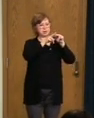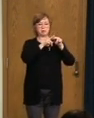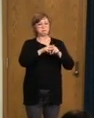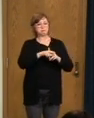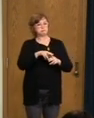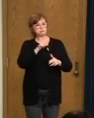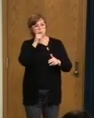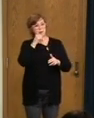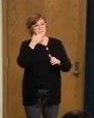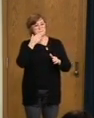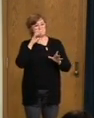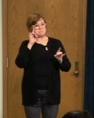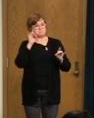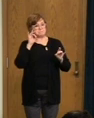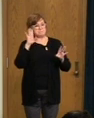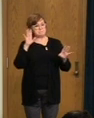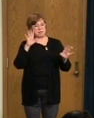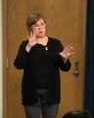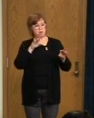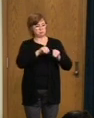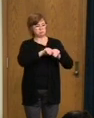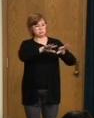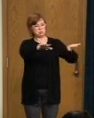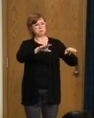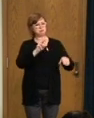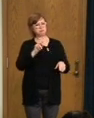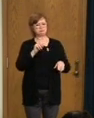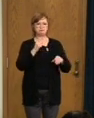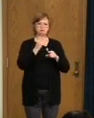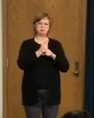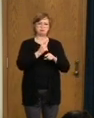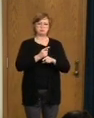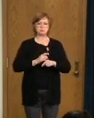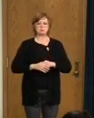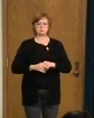large outbreaks. But having said that, with the large number of